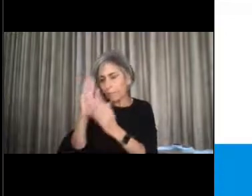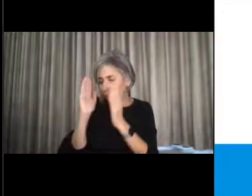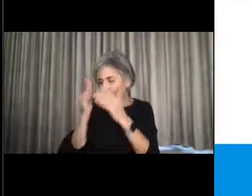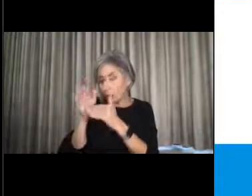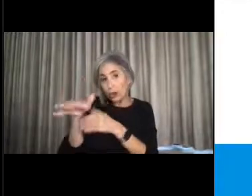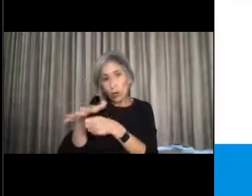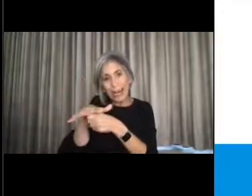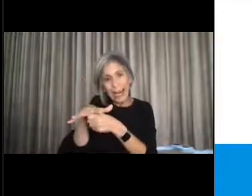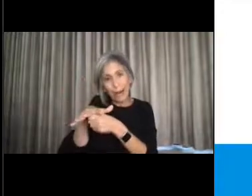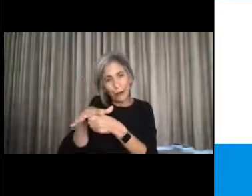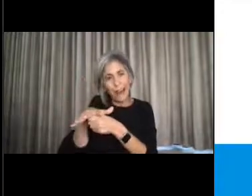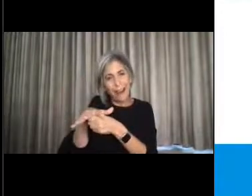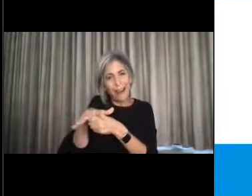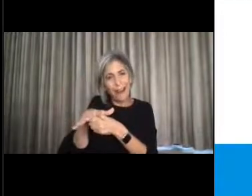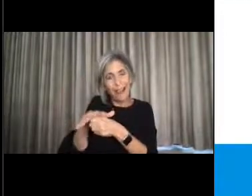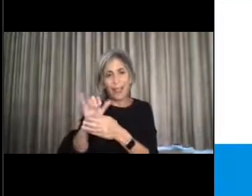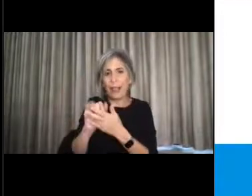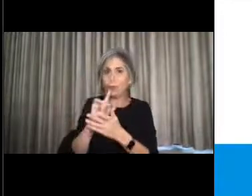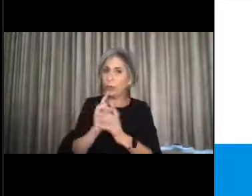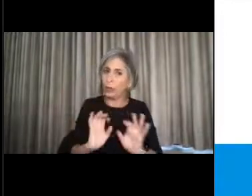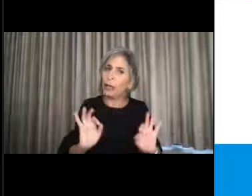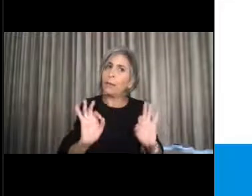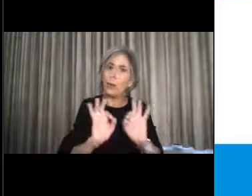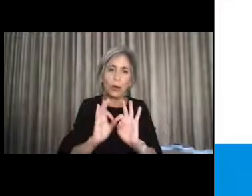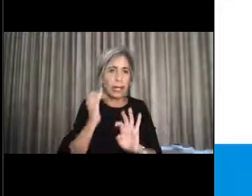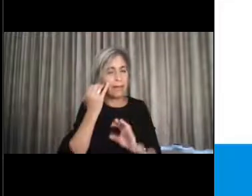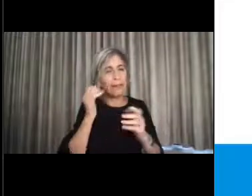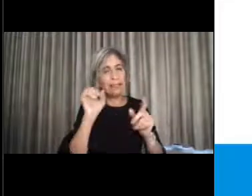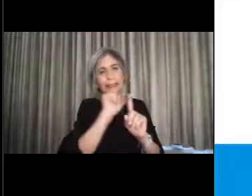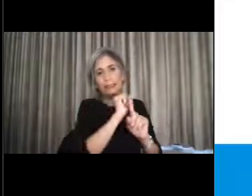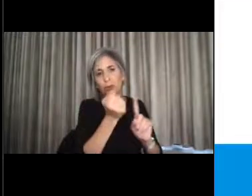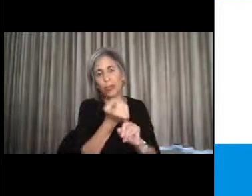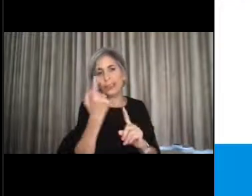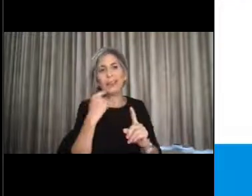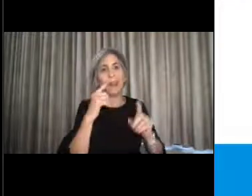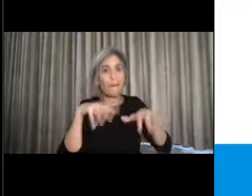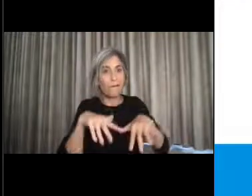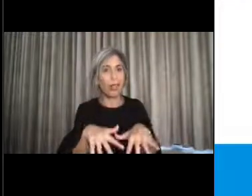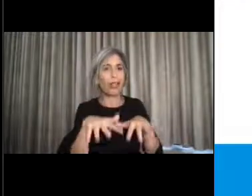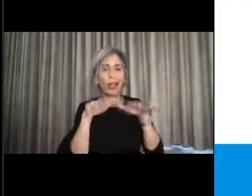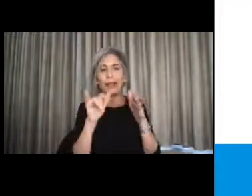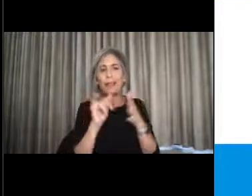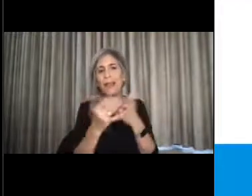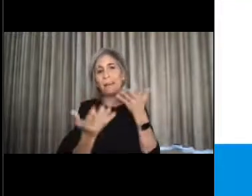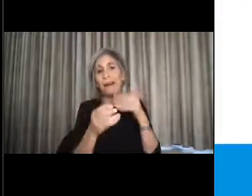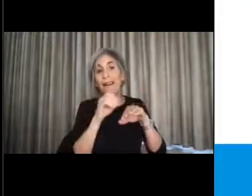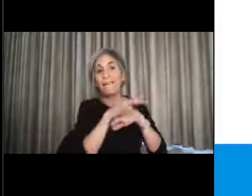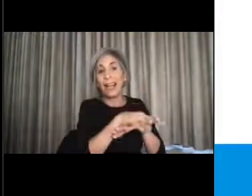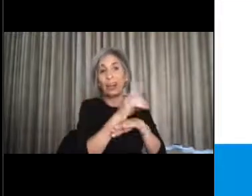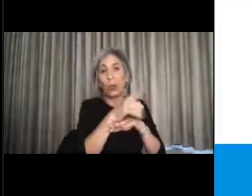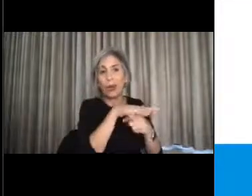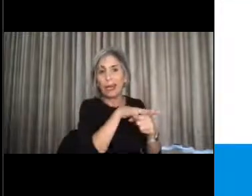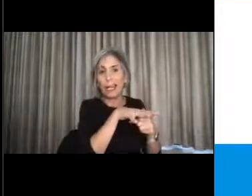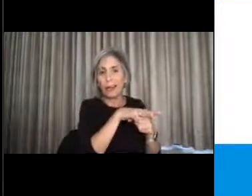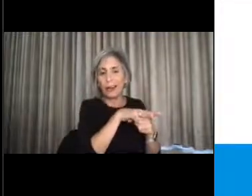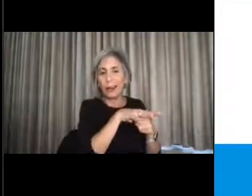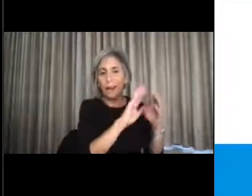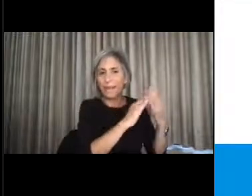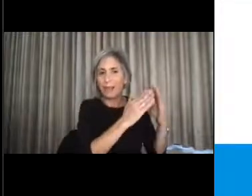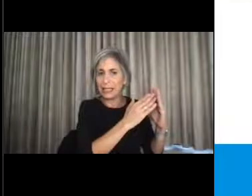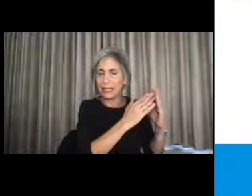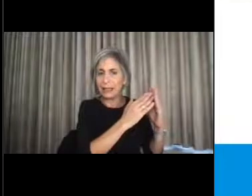neighborhood. So that's really important if there's a situation such as flooding that might affect one area of the city.